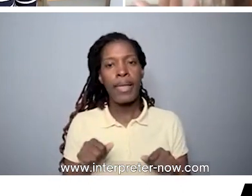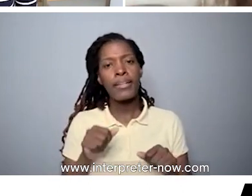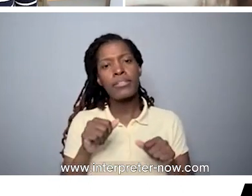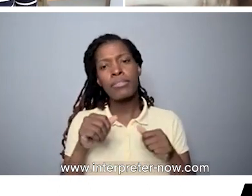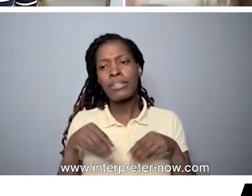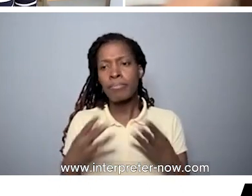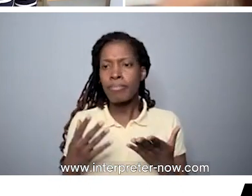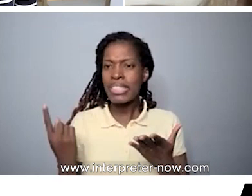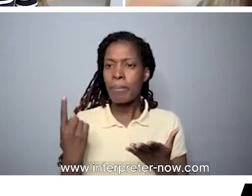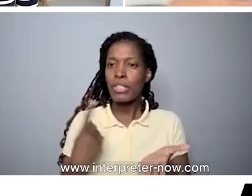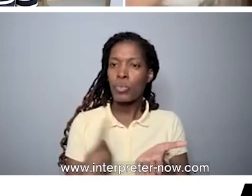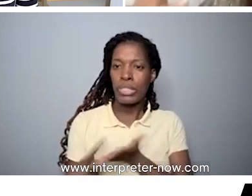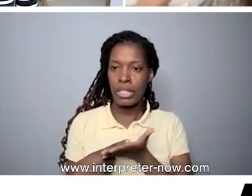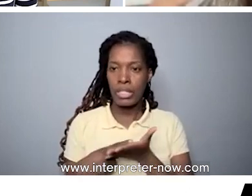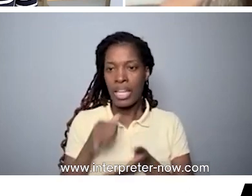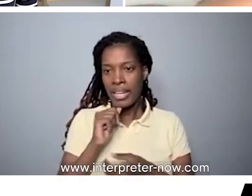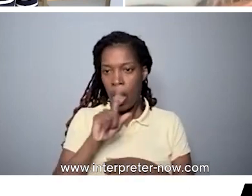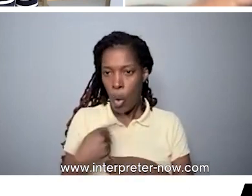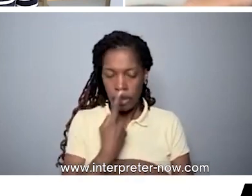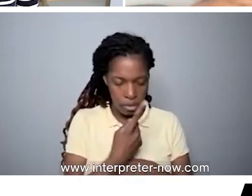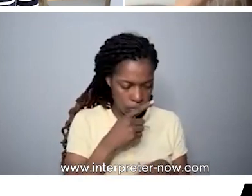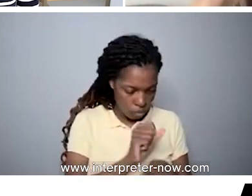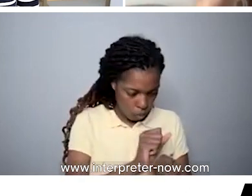it also gives you all something to talk about, which